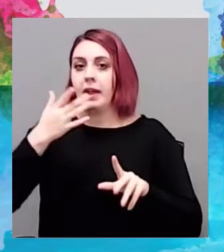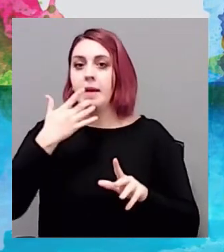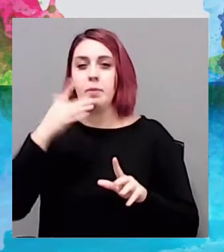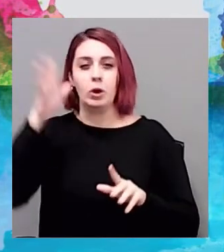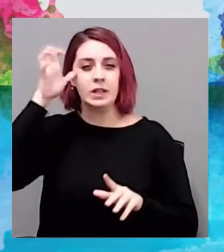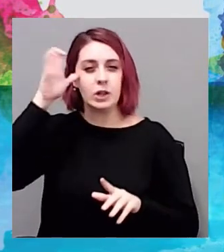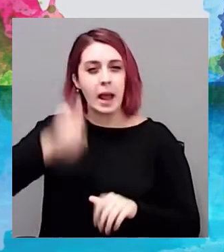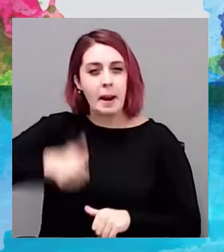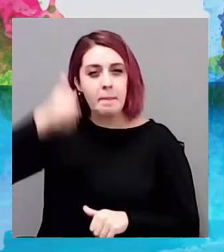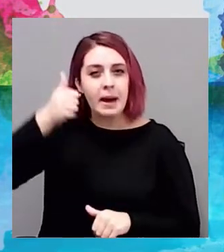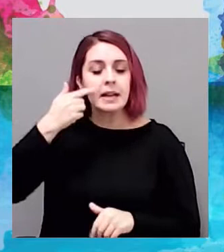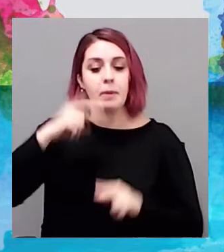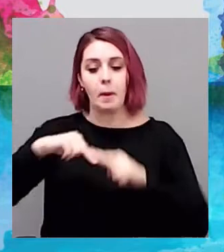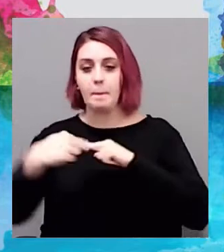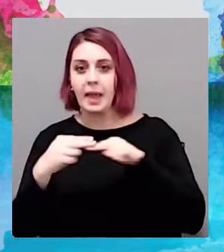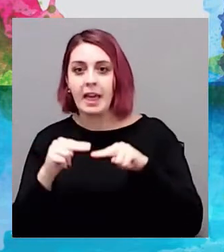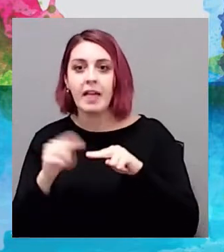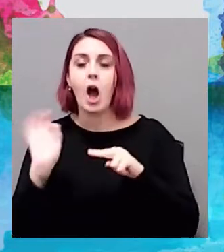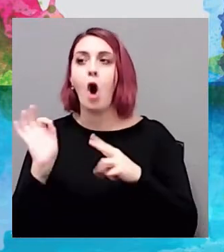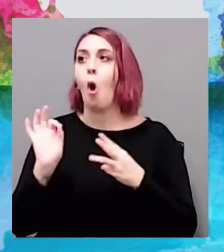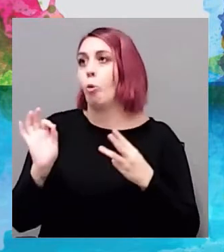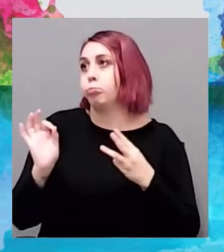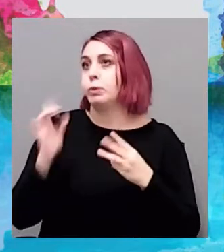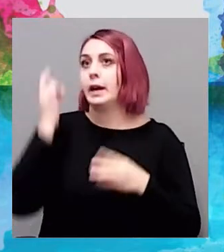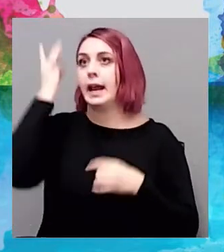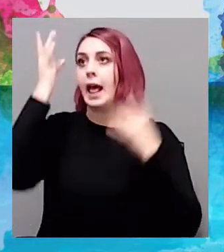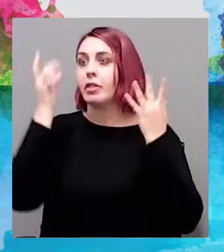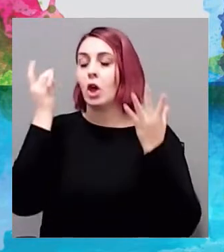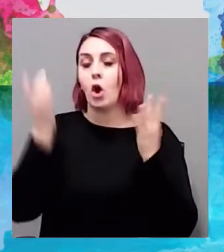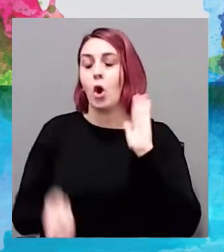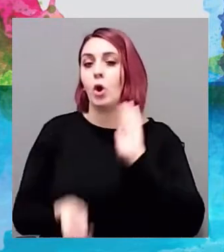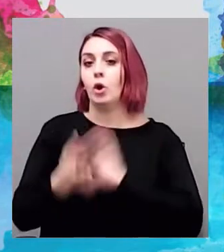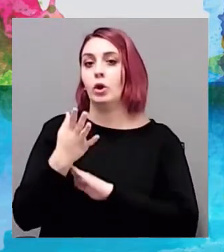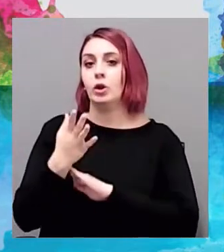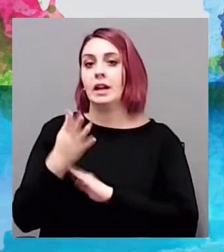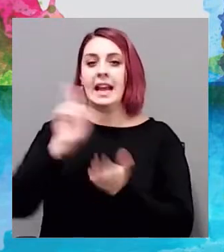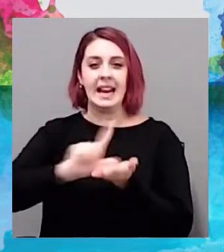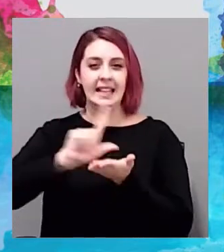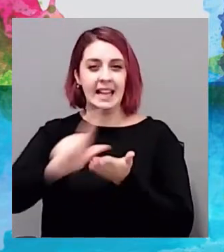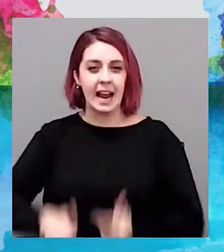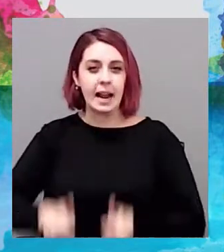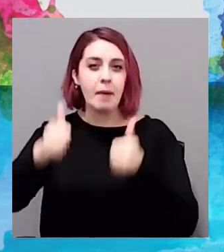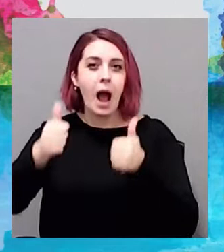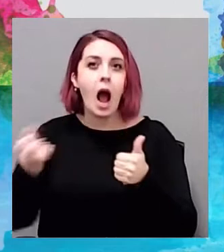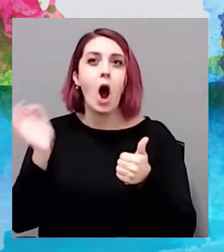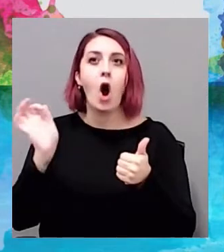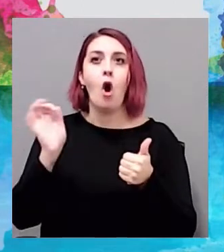workshop, a sensorial workshop with different pieces or creation,